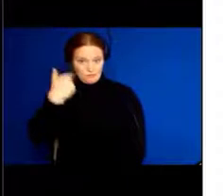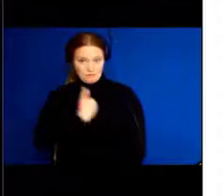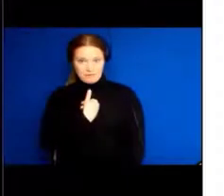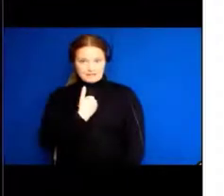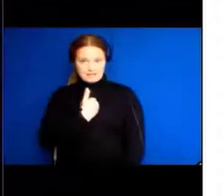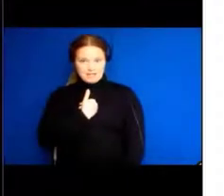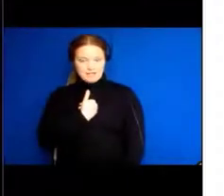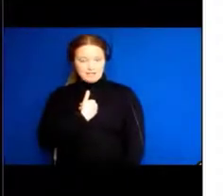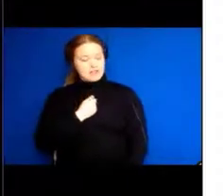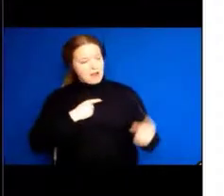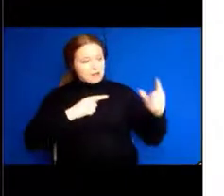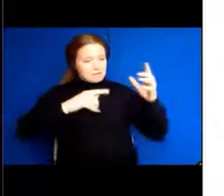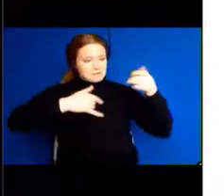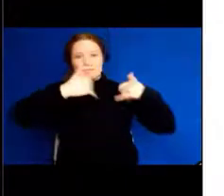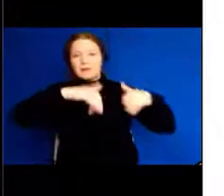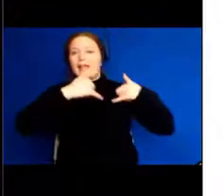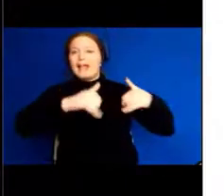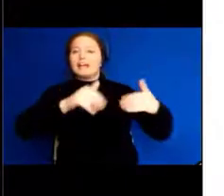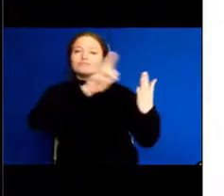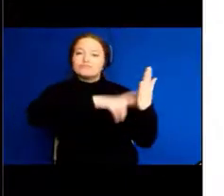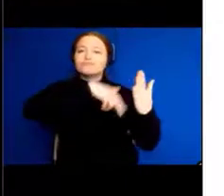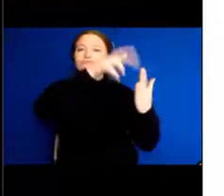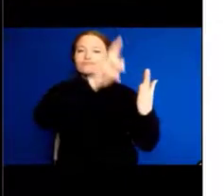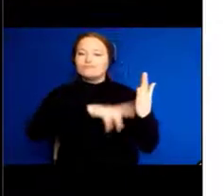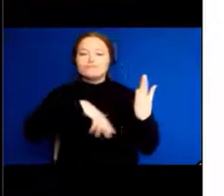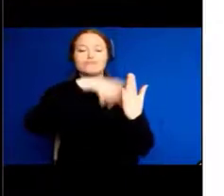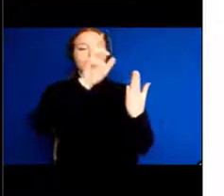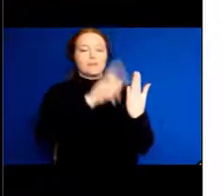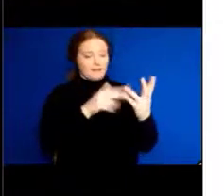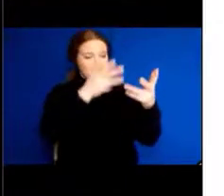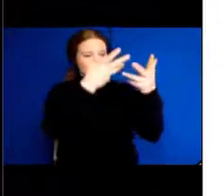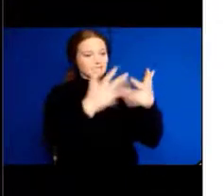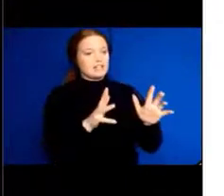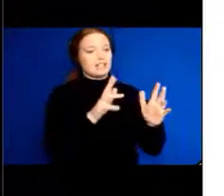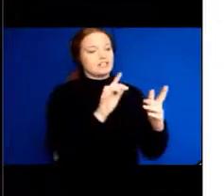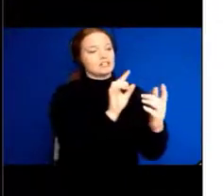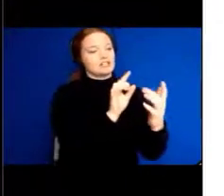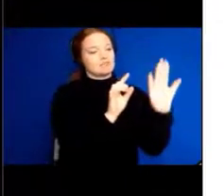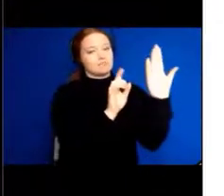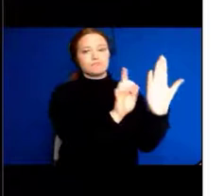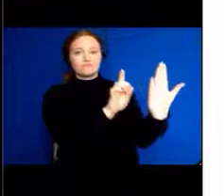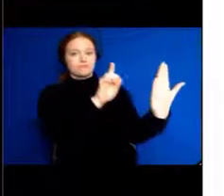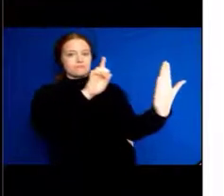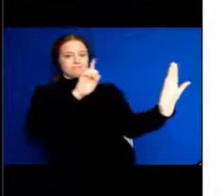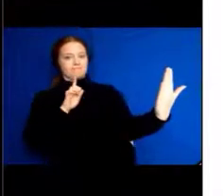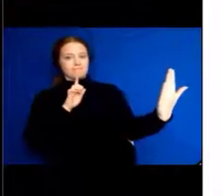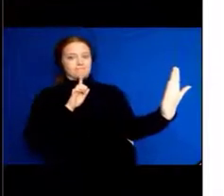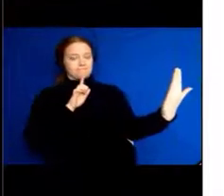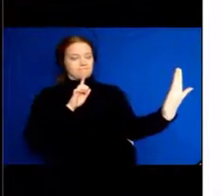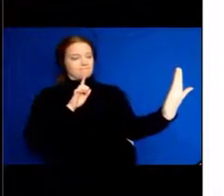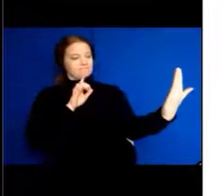and looked at it, and others around me were looking at it,